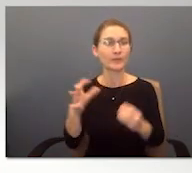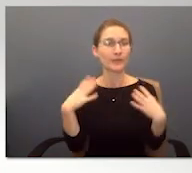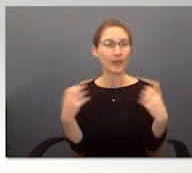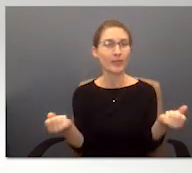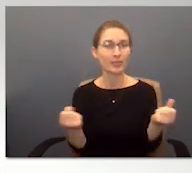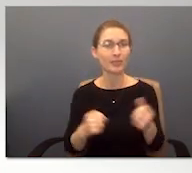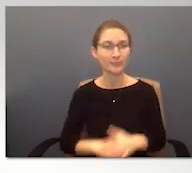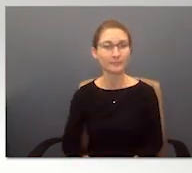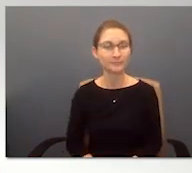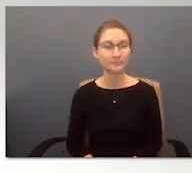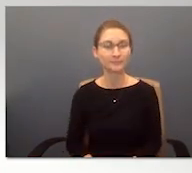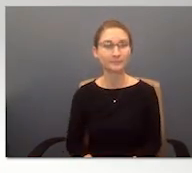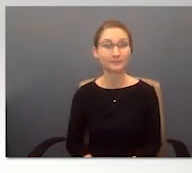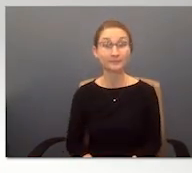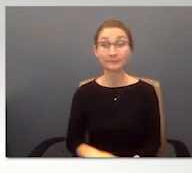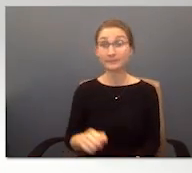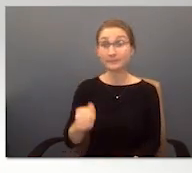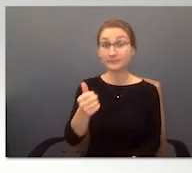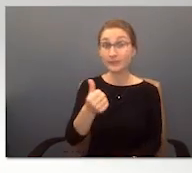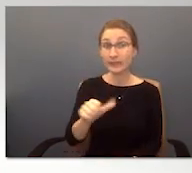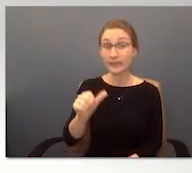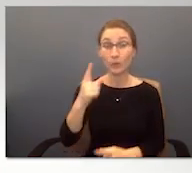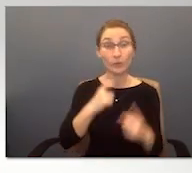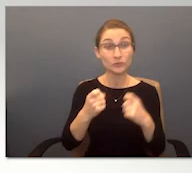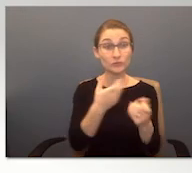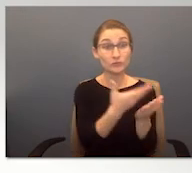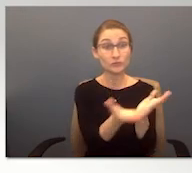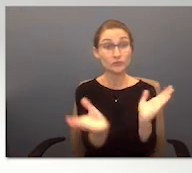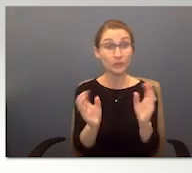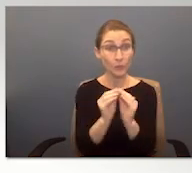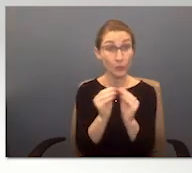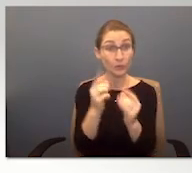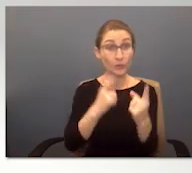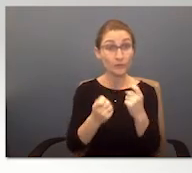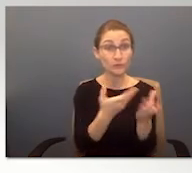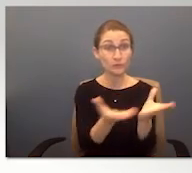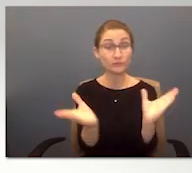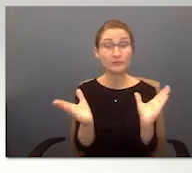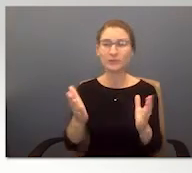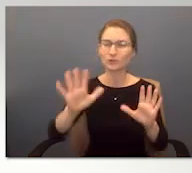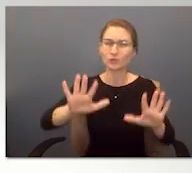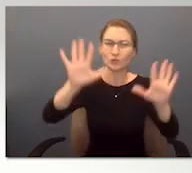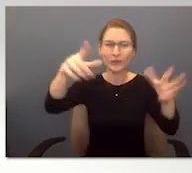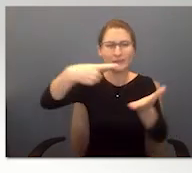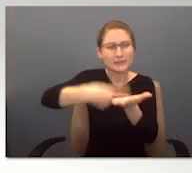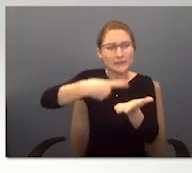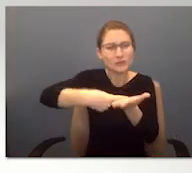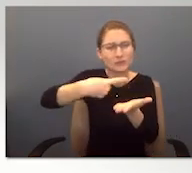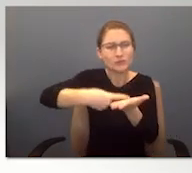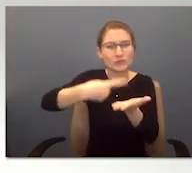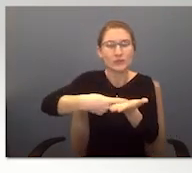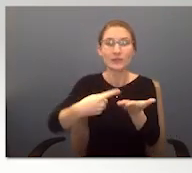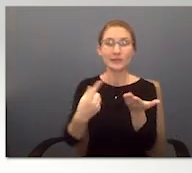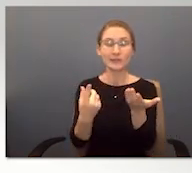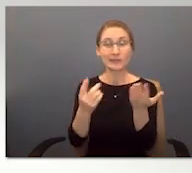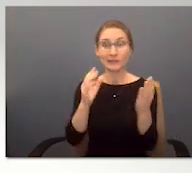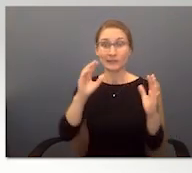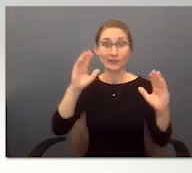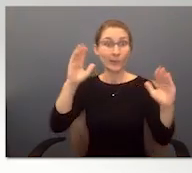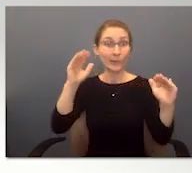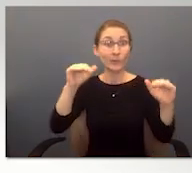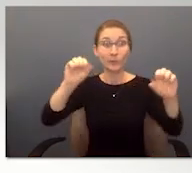all of Floridians in our great state. So any questions, more questions? That was a good discussion, and I really hope we